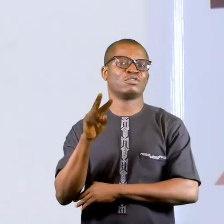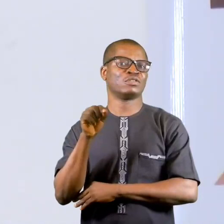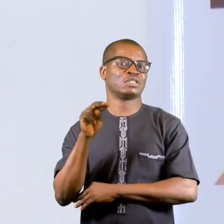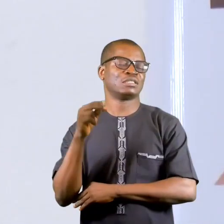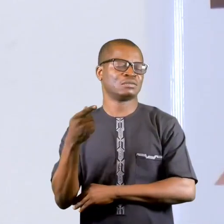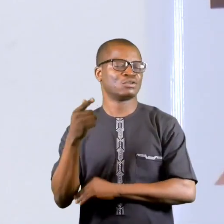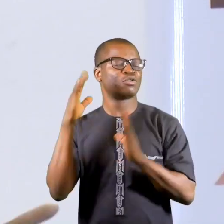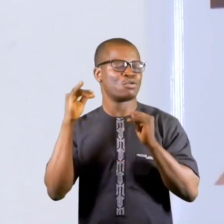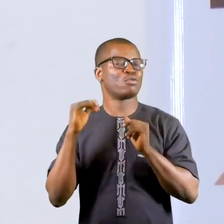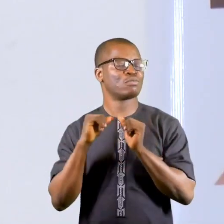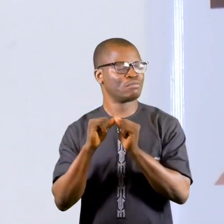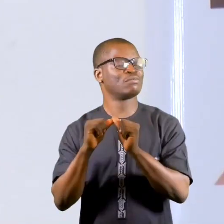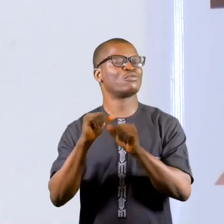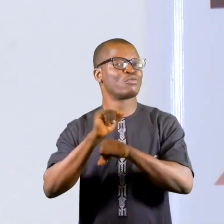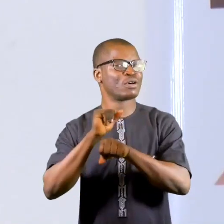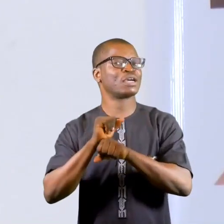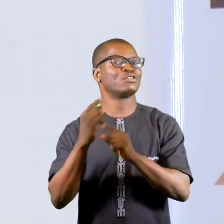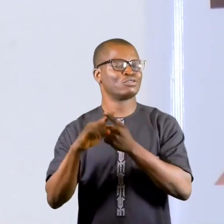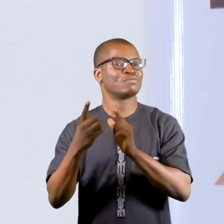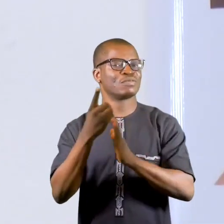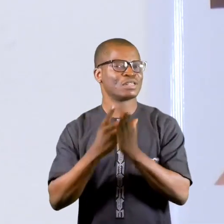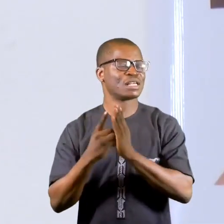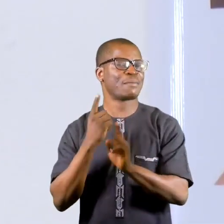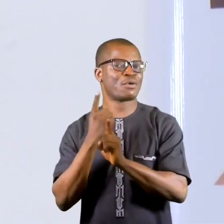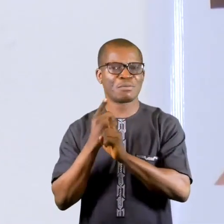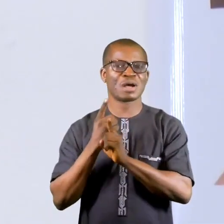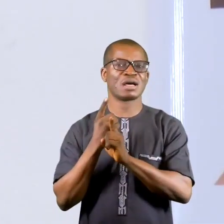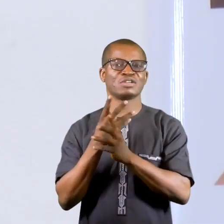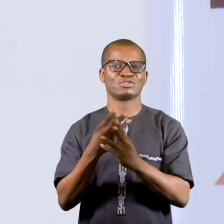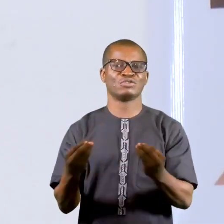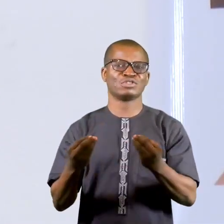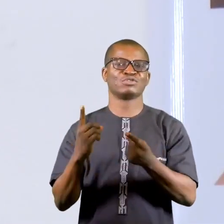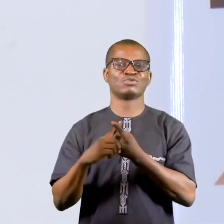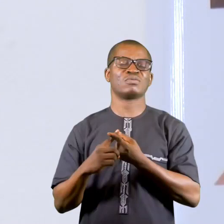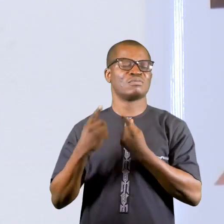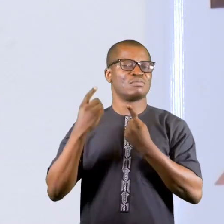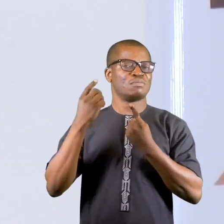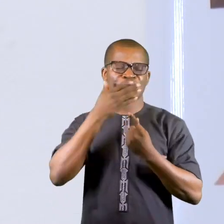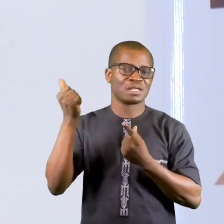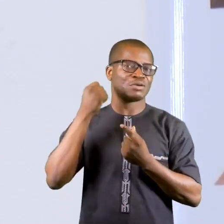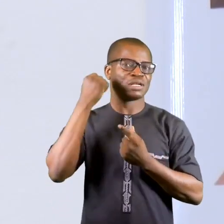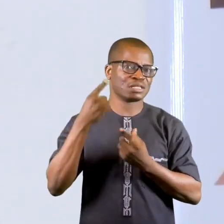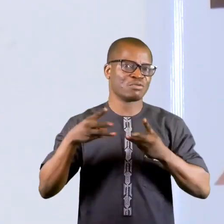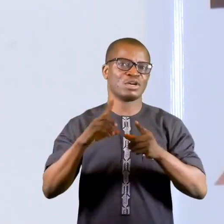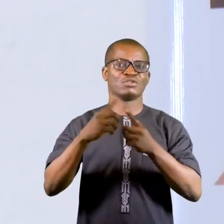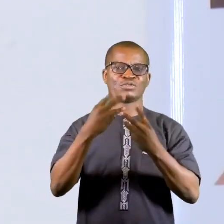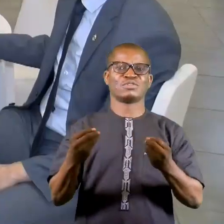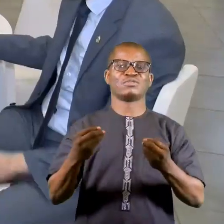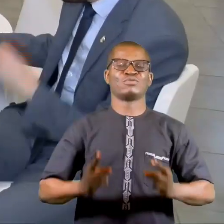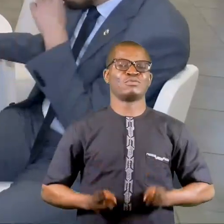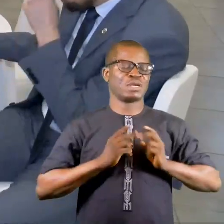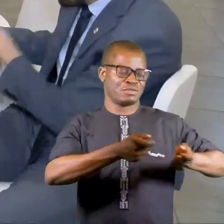www.naptip.gov.ng. We hope to continue working with you all to design creative solutions for ways to better understand and tackle human trafficking.